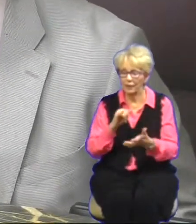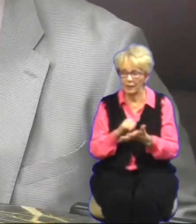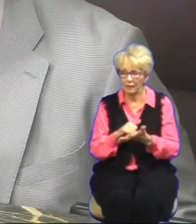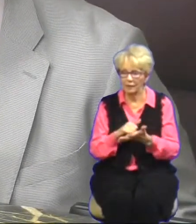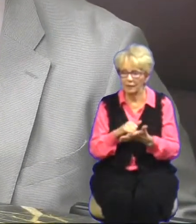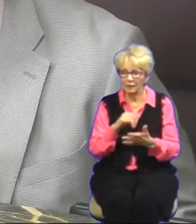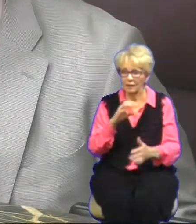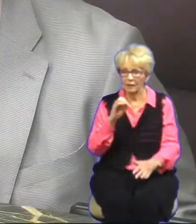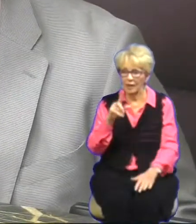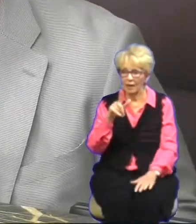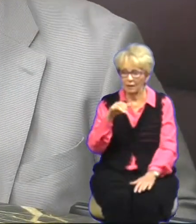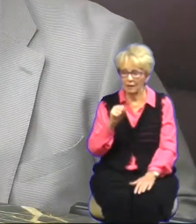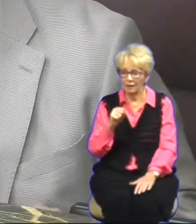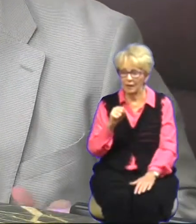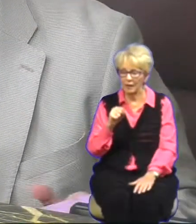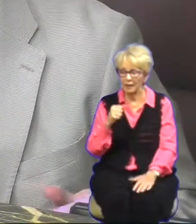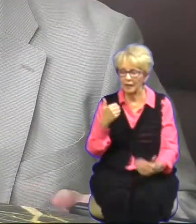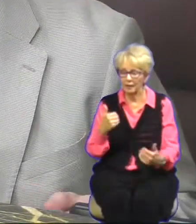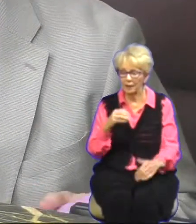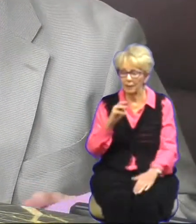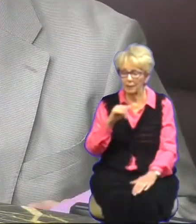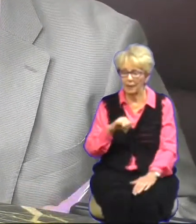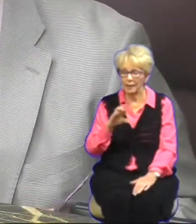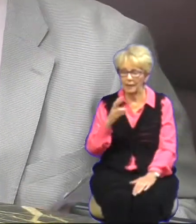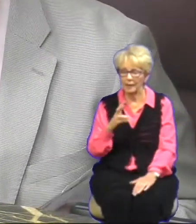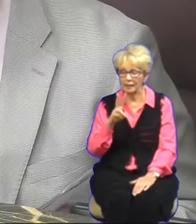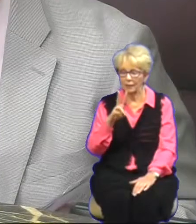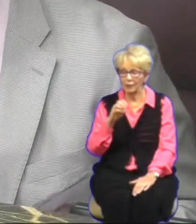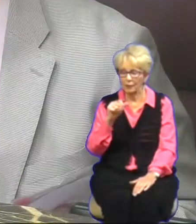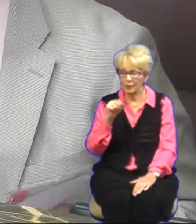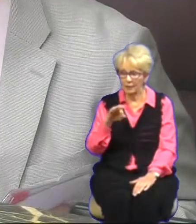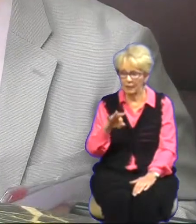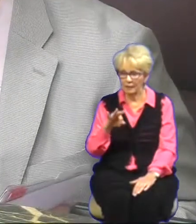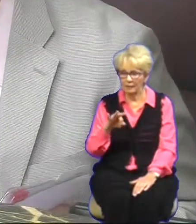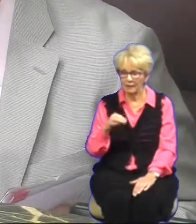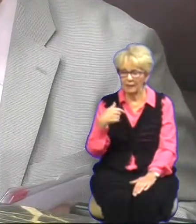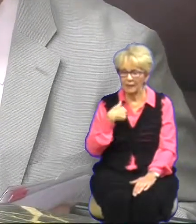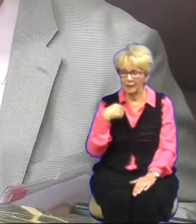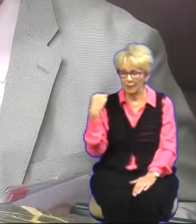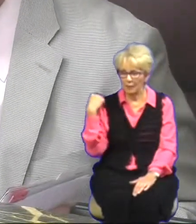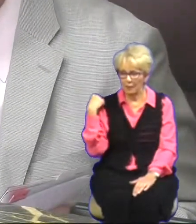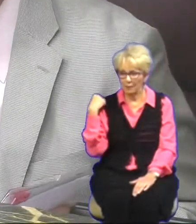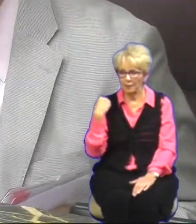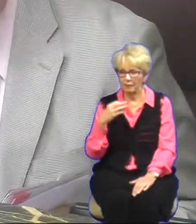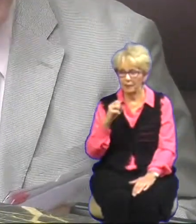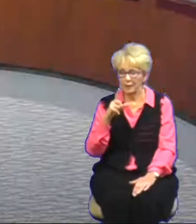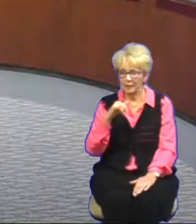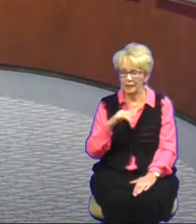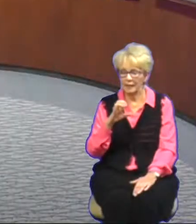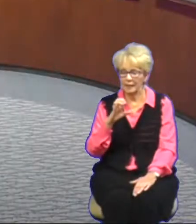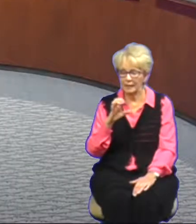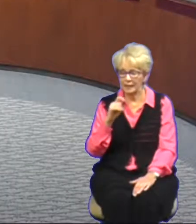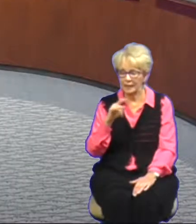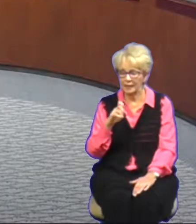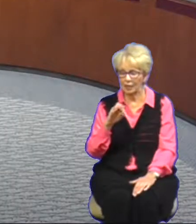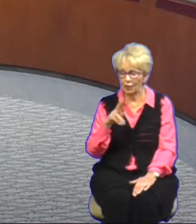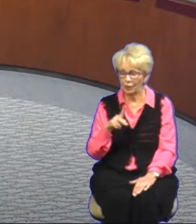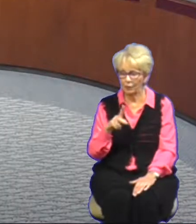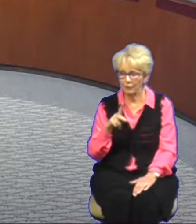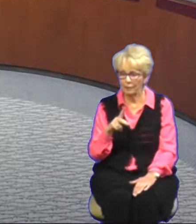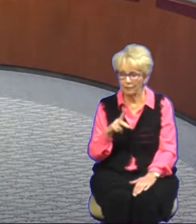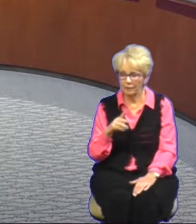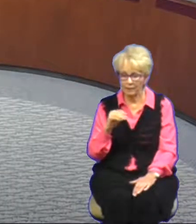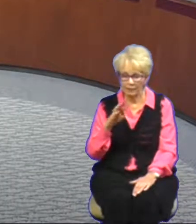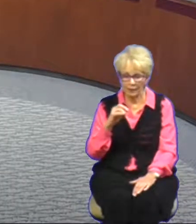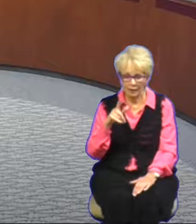to Martin G. Hollis, adopted the 6th day of May, 2019. Ronnie Thompson, Mayor. Sally Sandy, City Clerk. Is Mr. Hollis